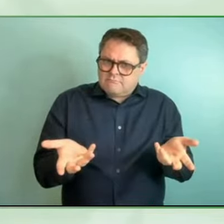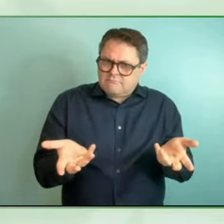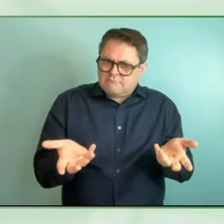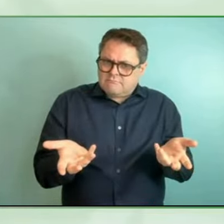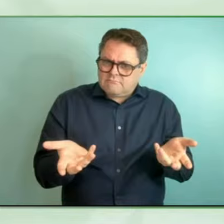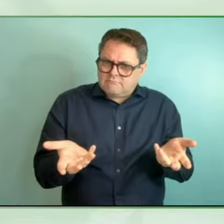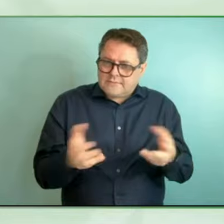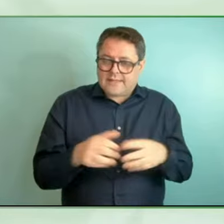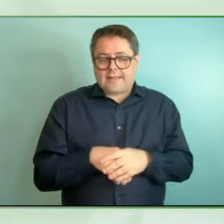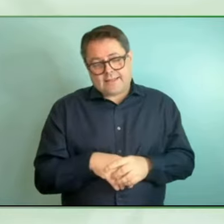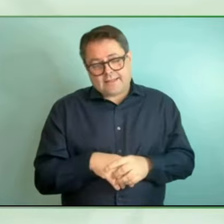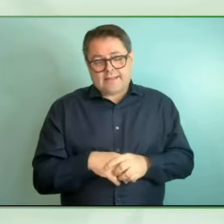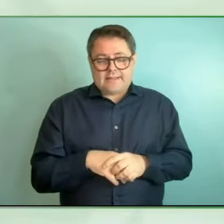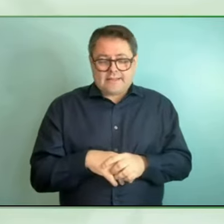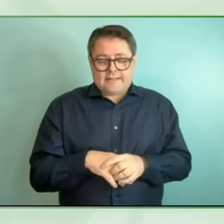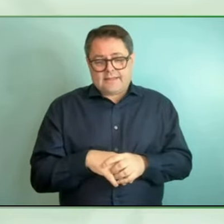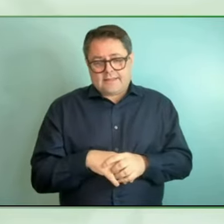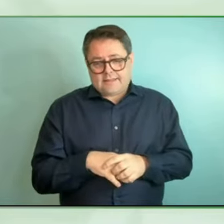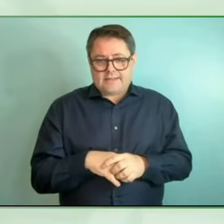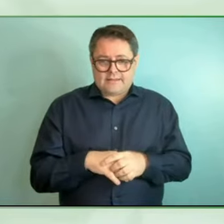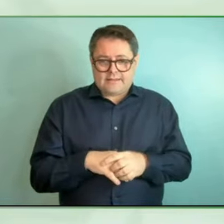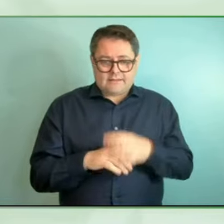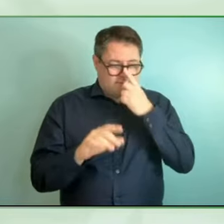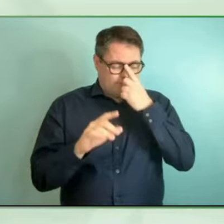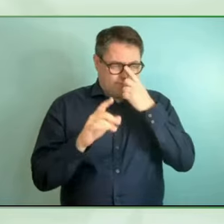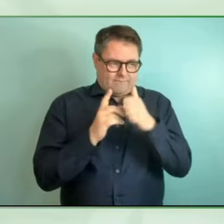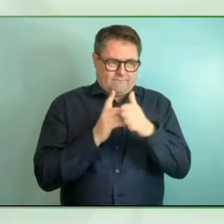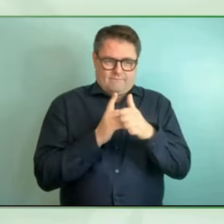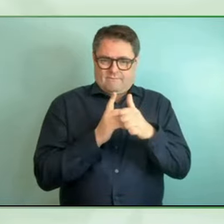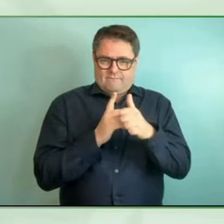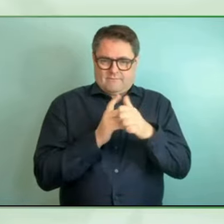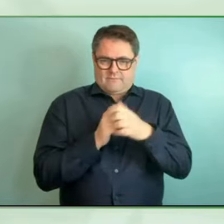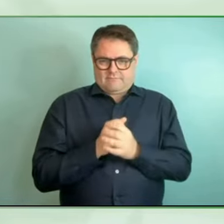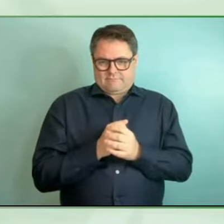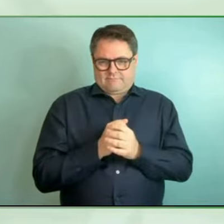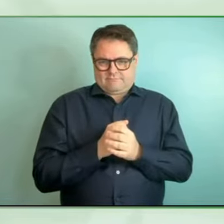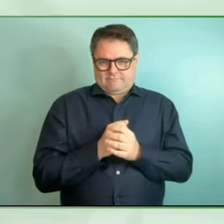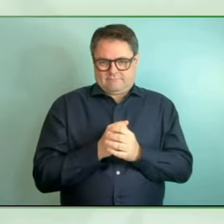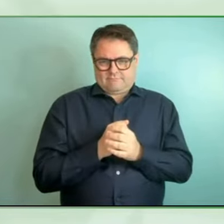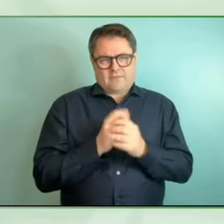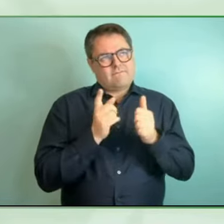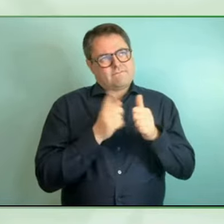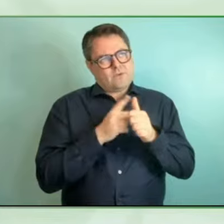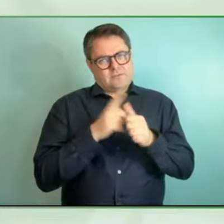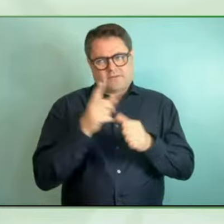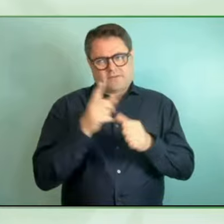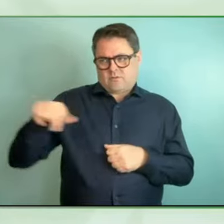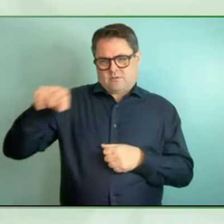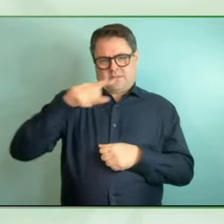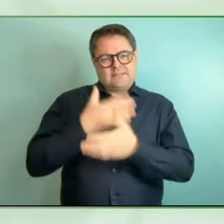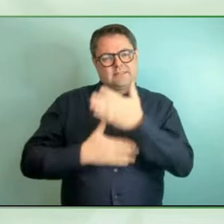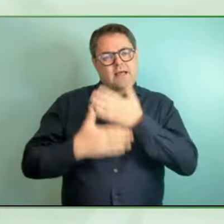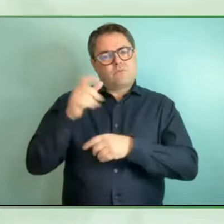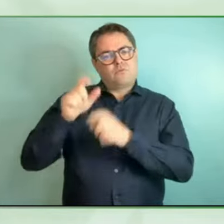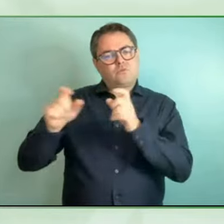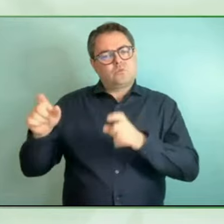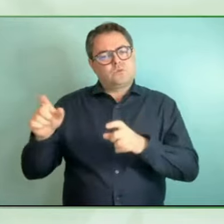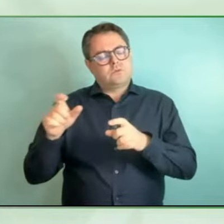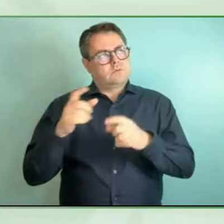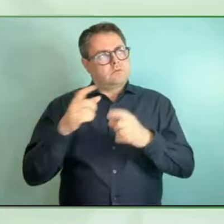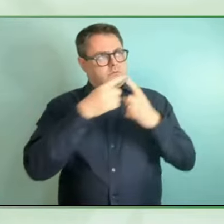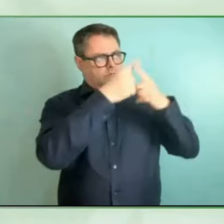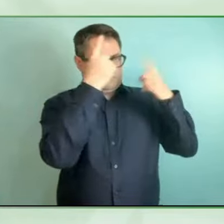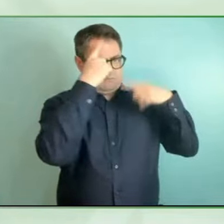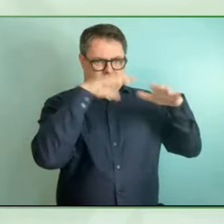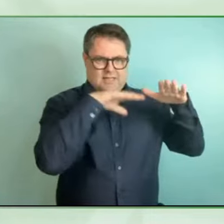that we have to assess first that the access to students with disabilities in higher education have